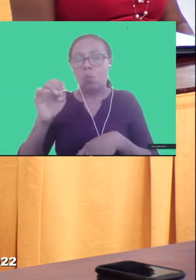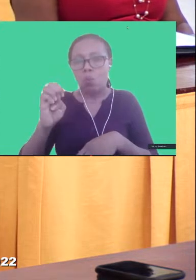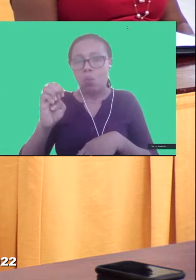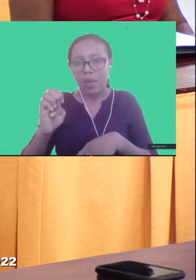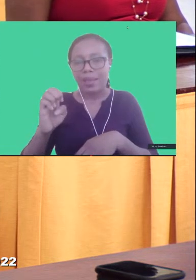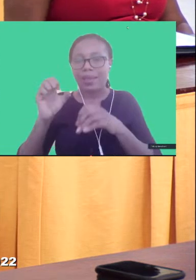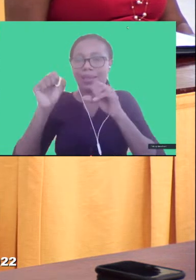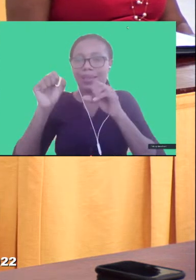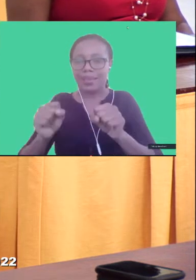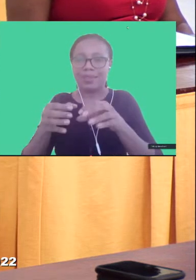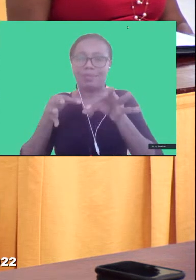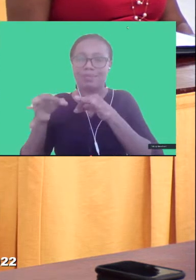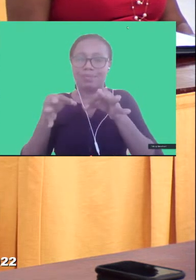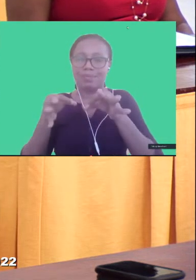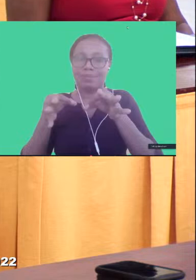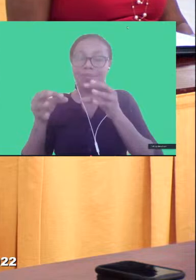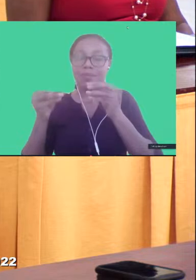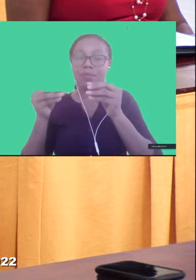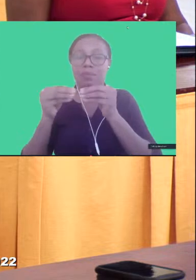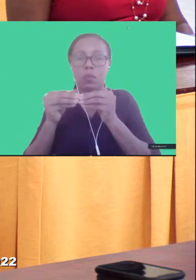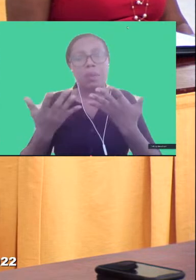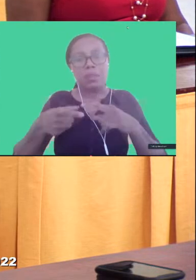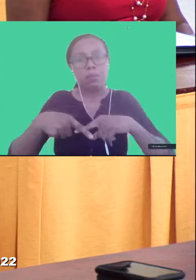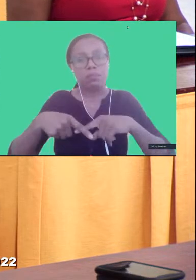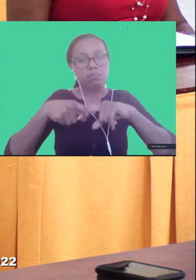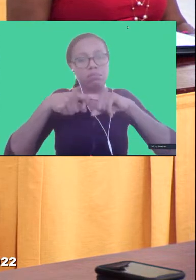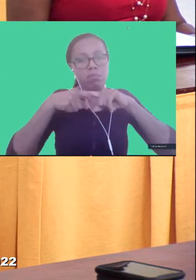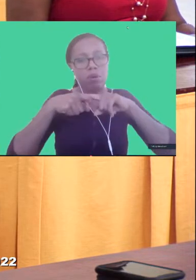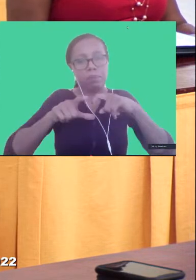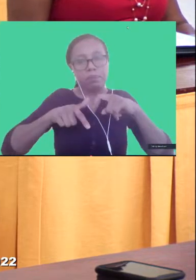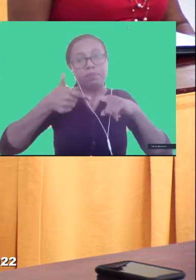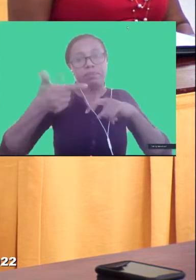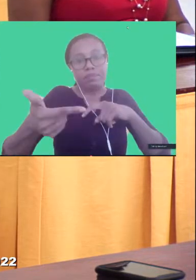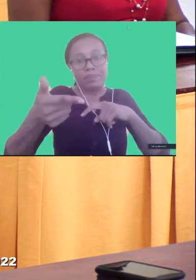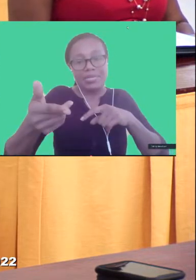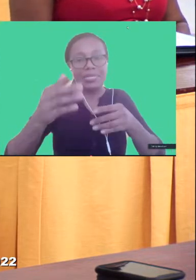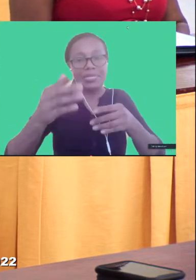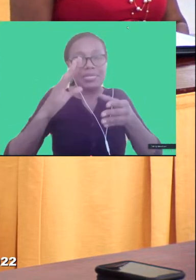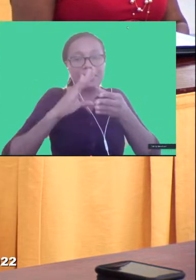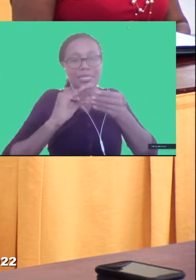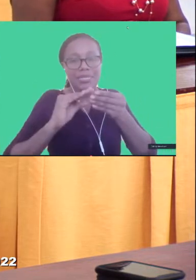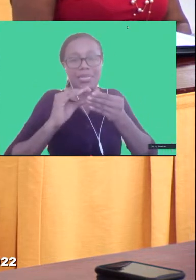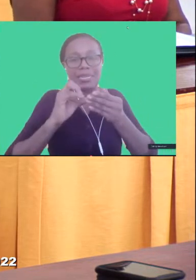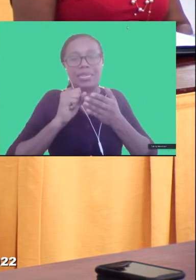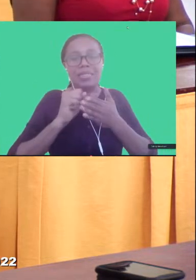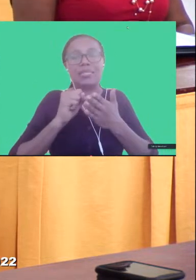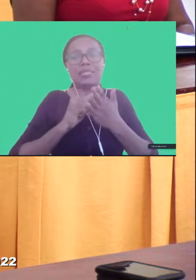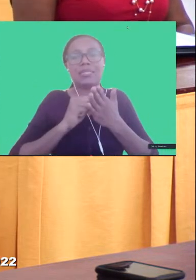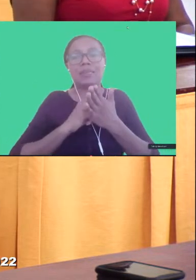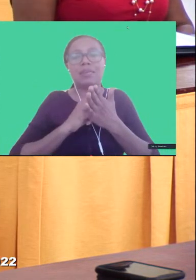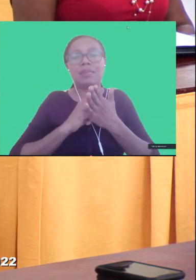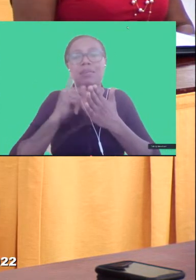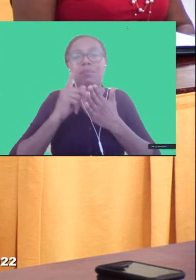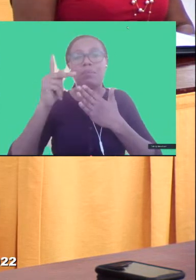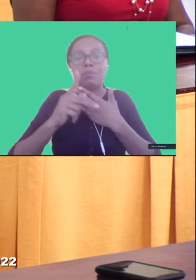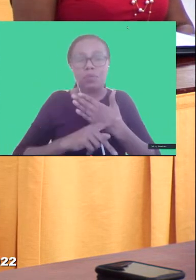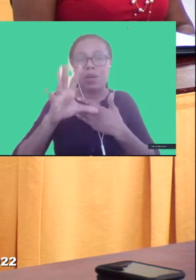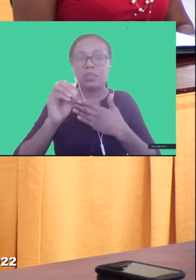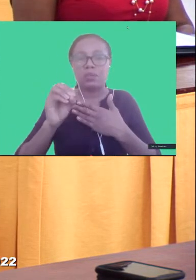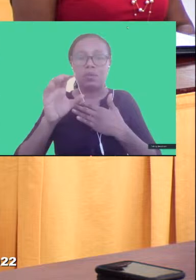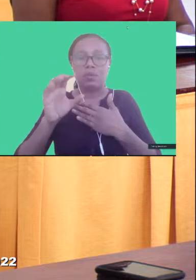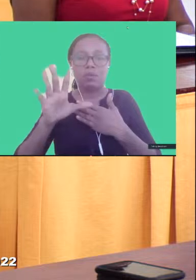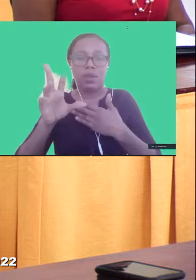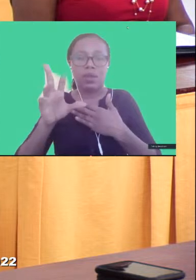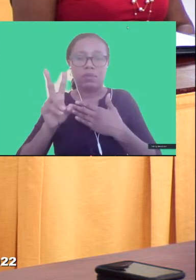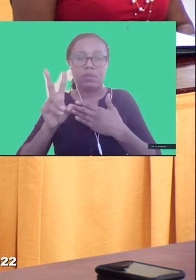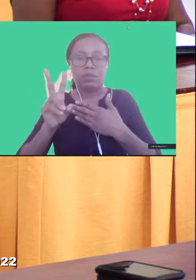about subprogram 052 and the other subprogram that was addressed the question of $1.5 million